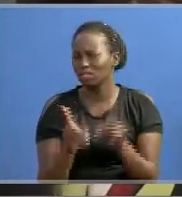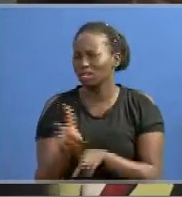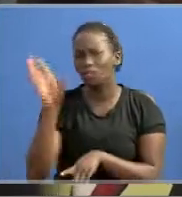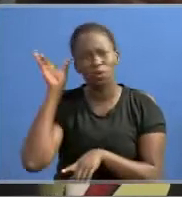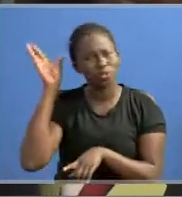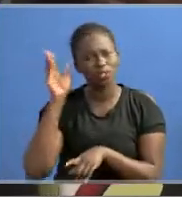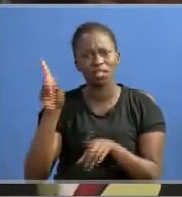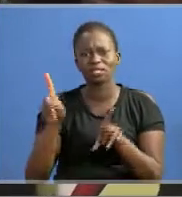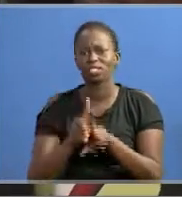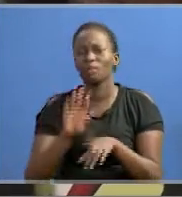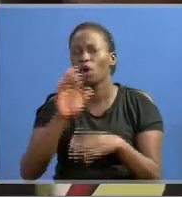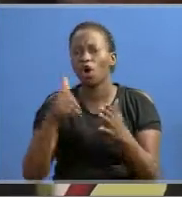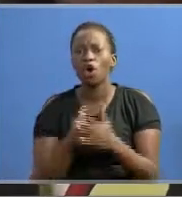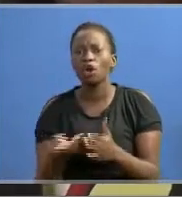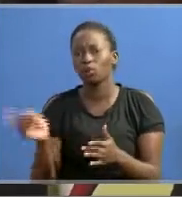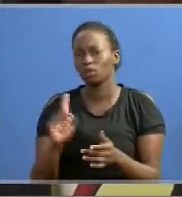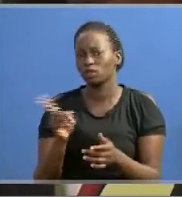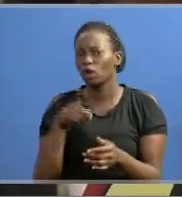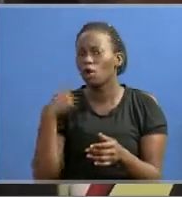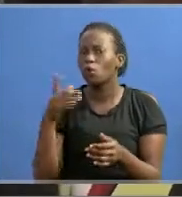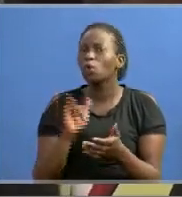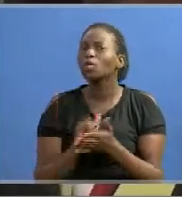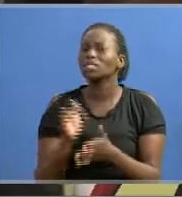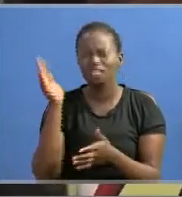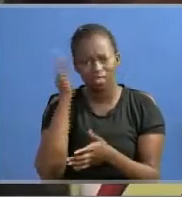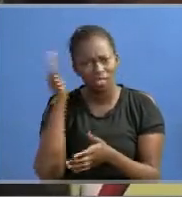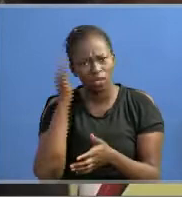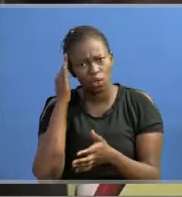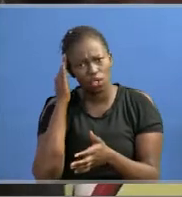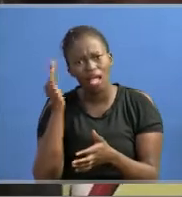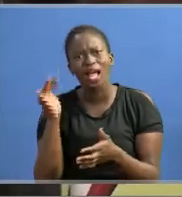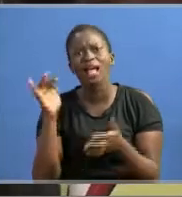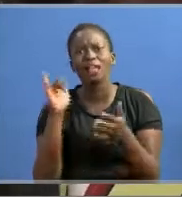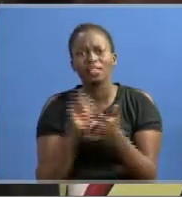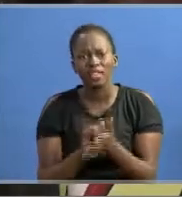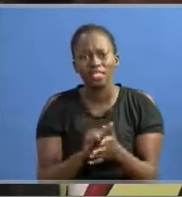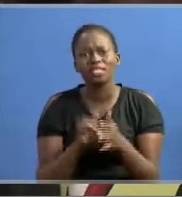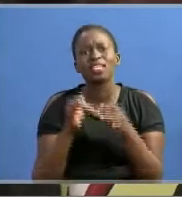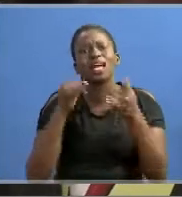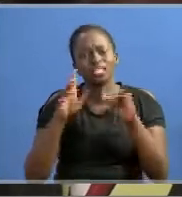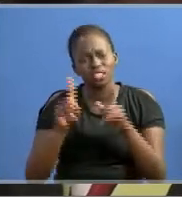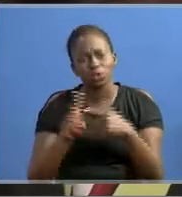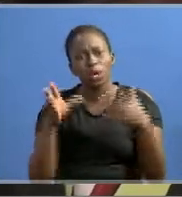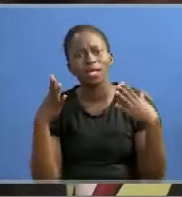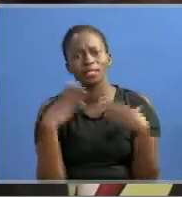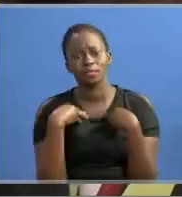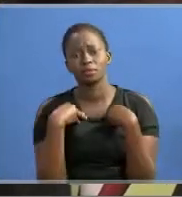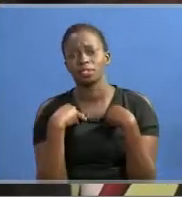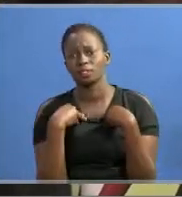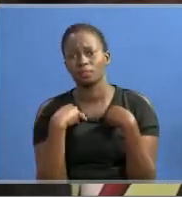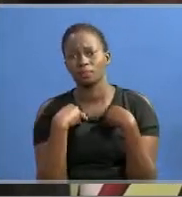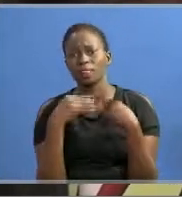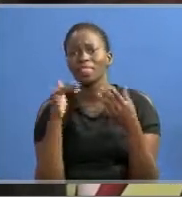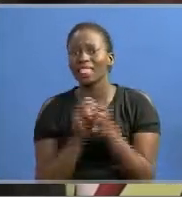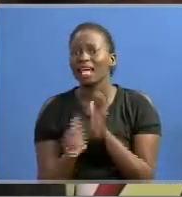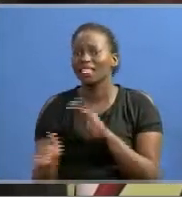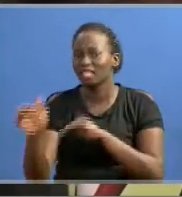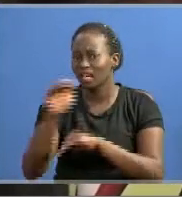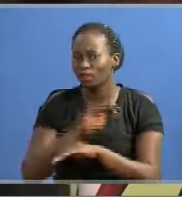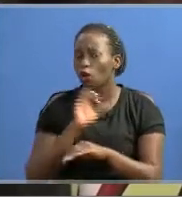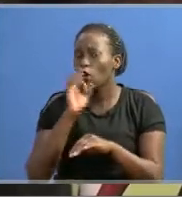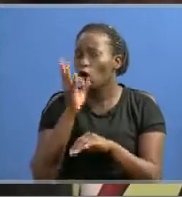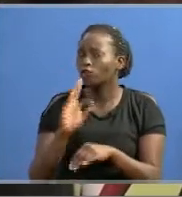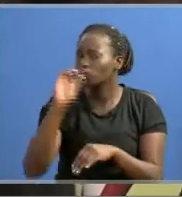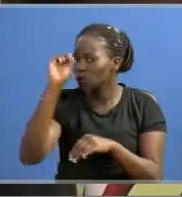consultation from the minister who is concerned that we are not going to accept that cover of